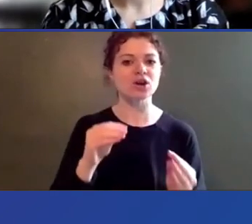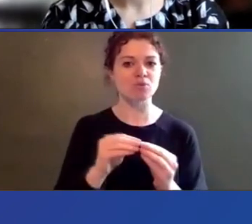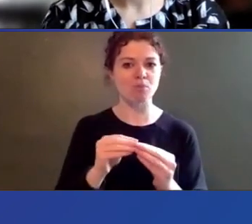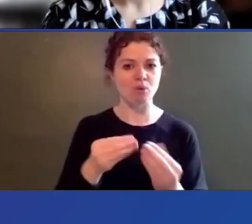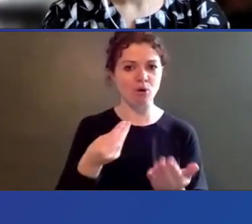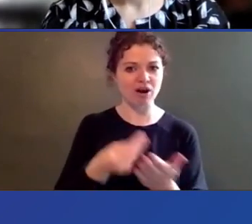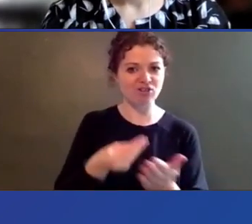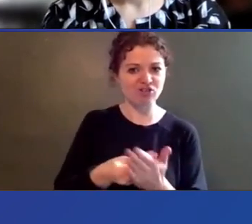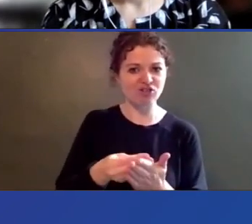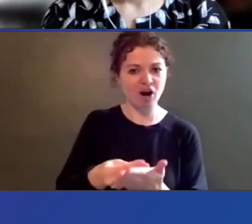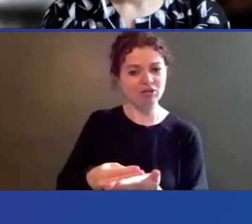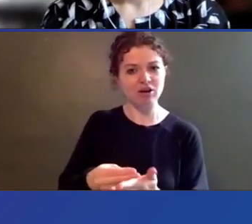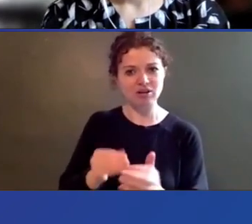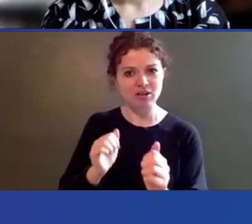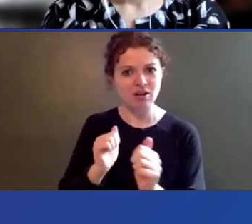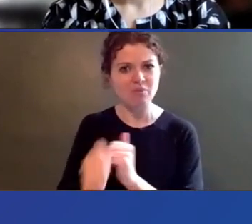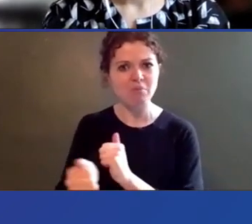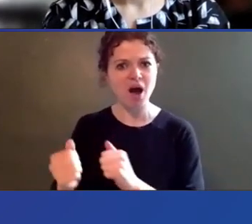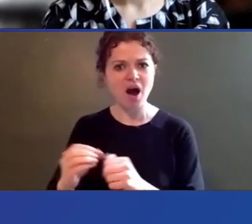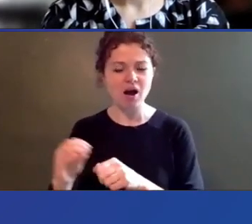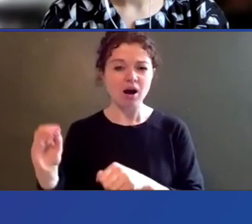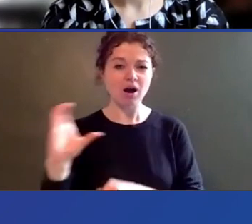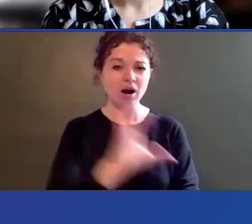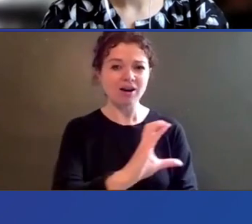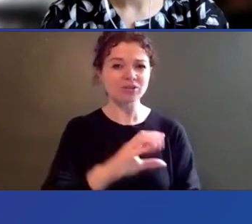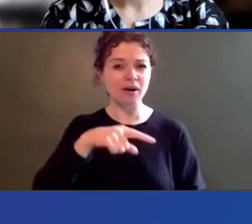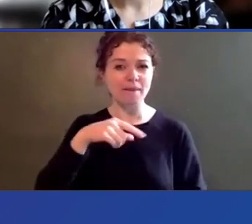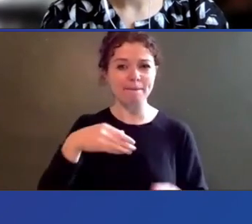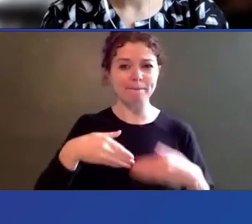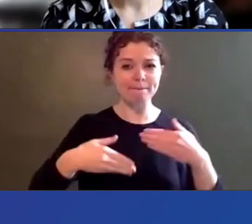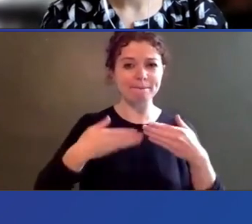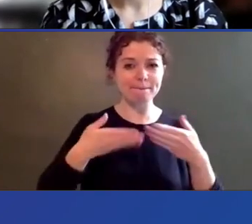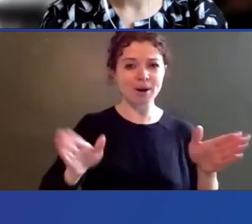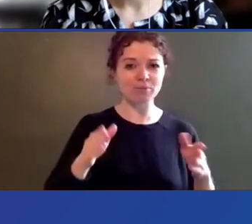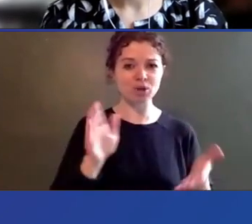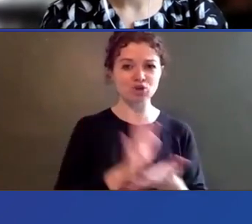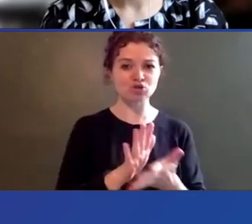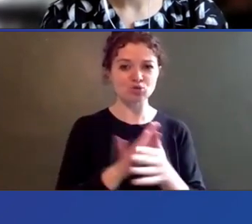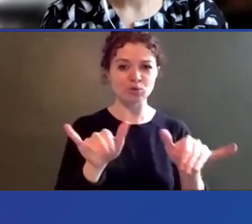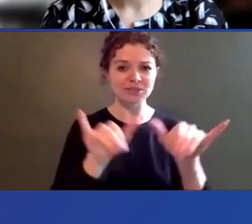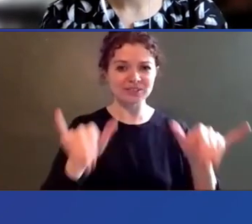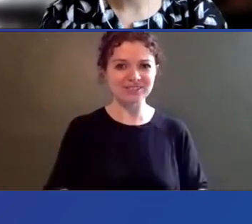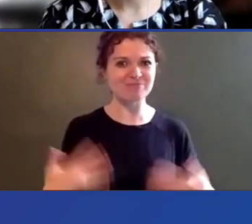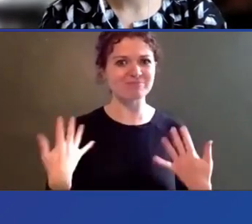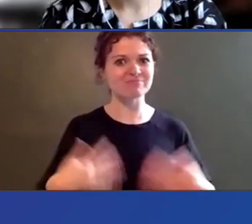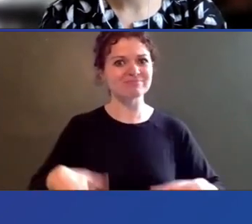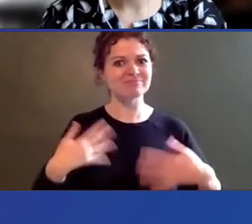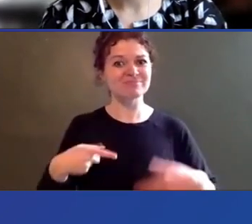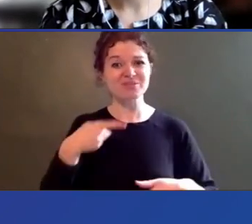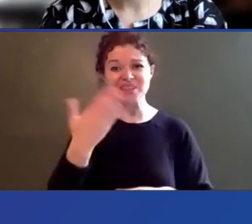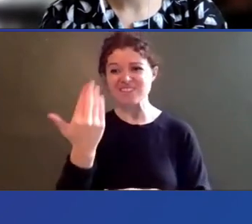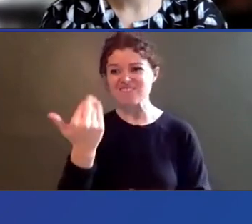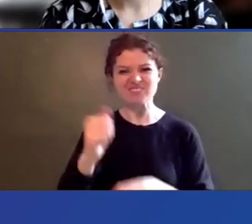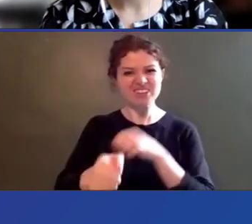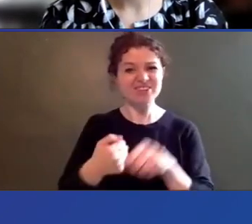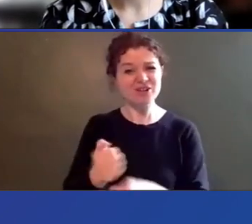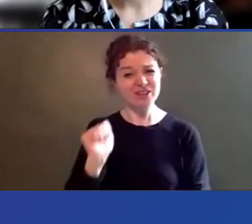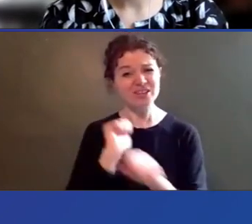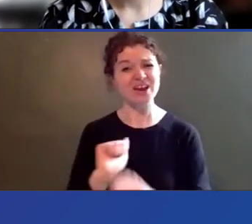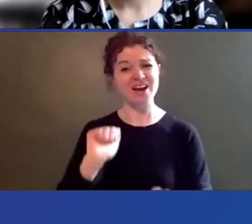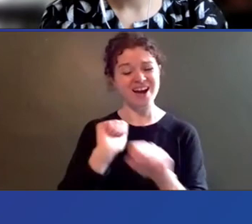it. So don't, have faith in that long game, and try not to get exhausted, because the system is built to exhaust